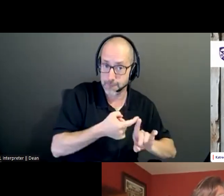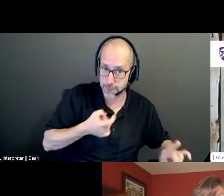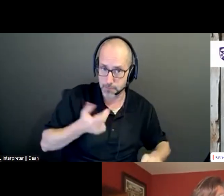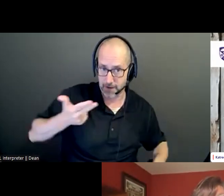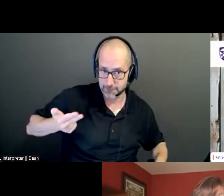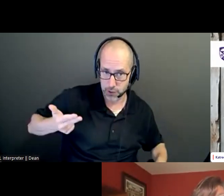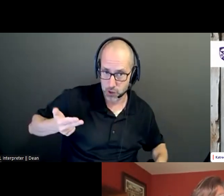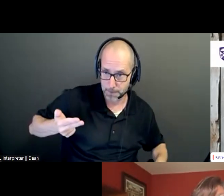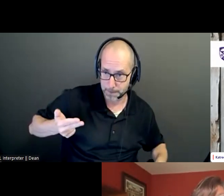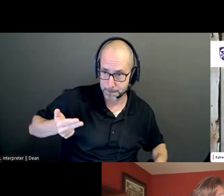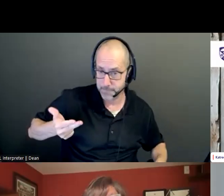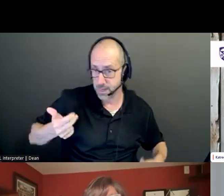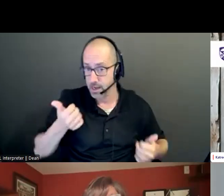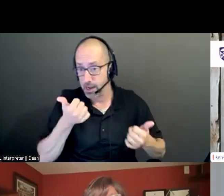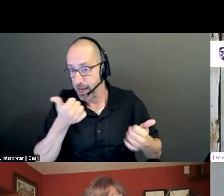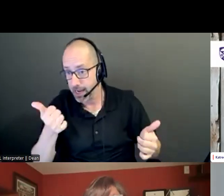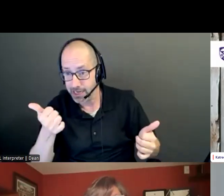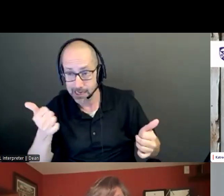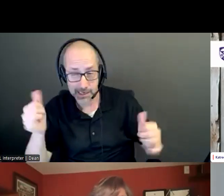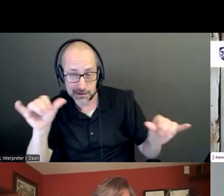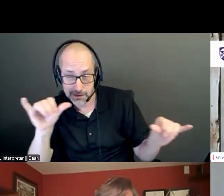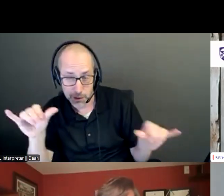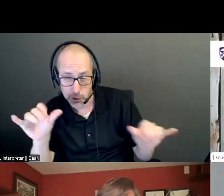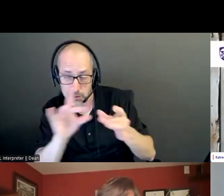any similar association with domestic homicide?